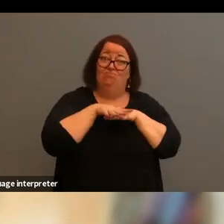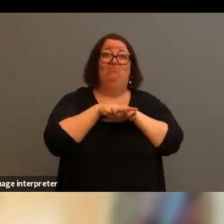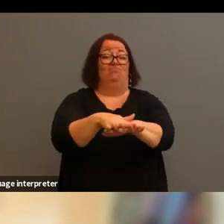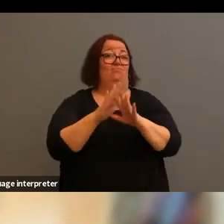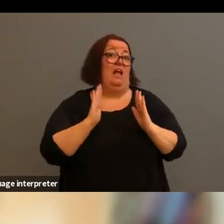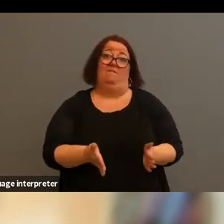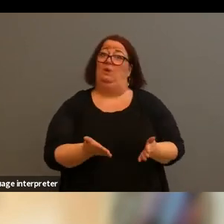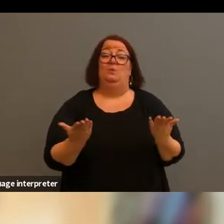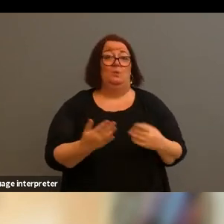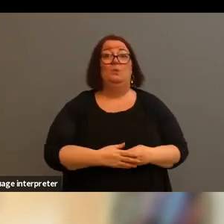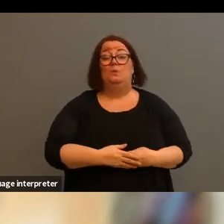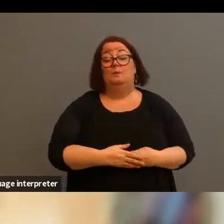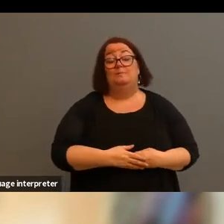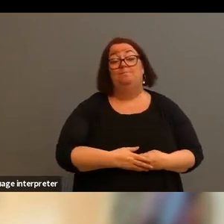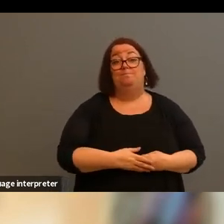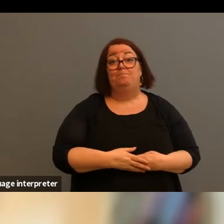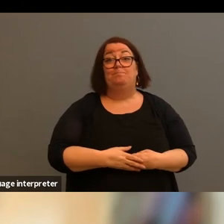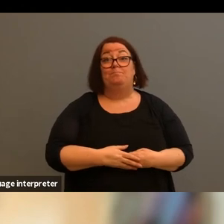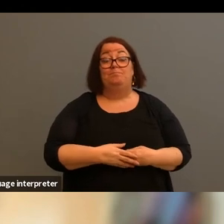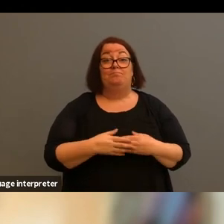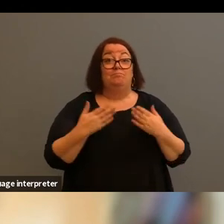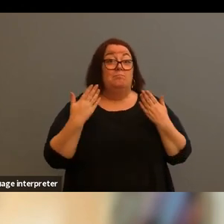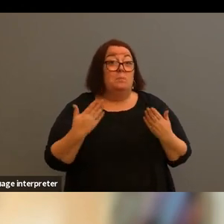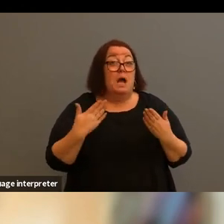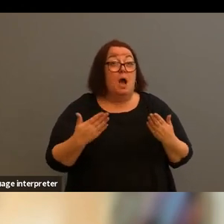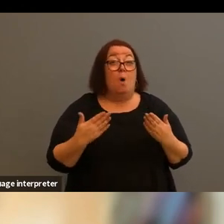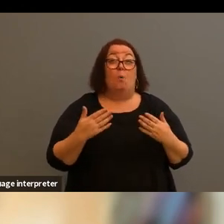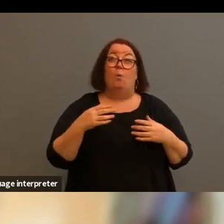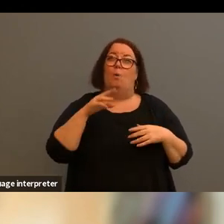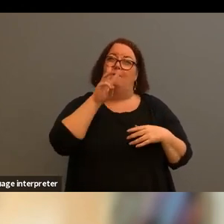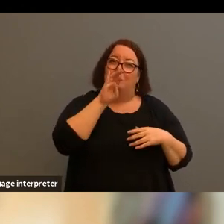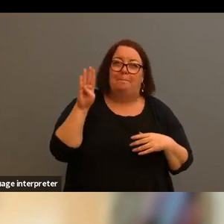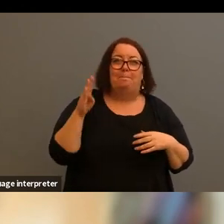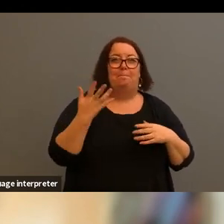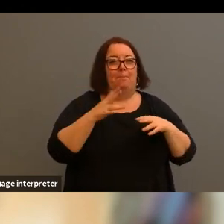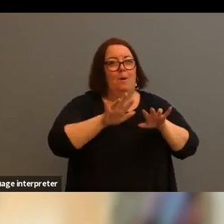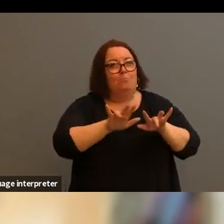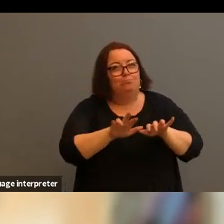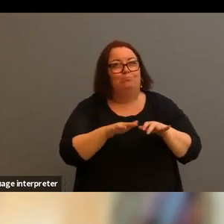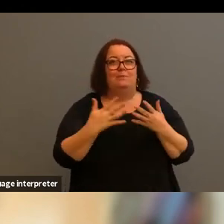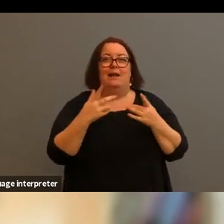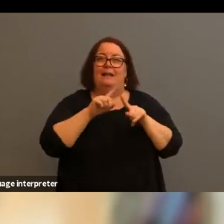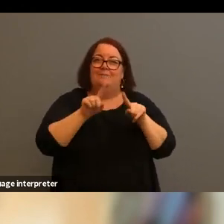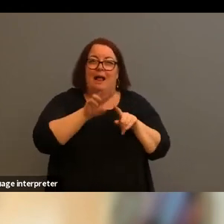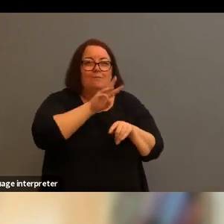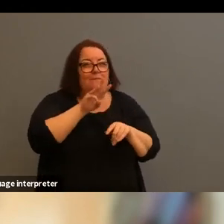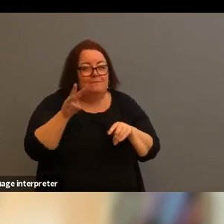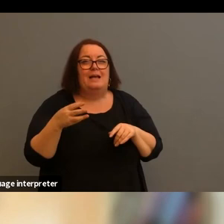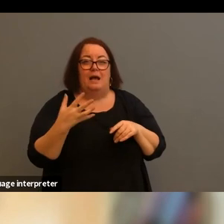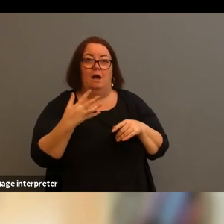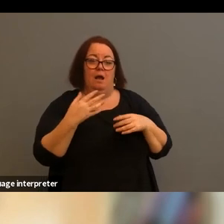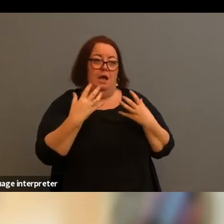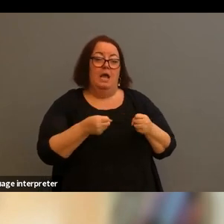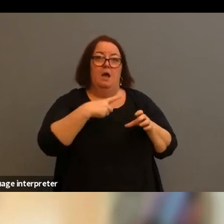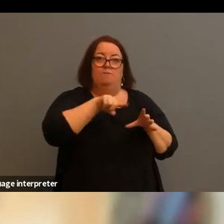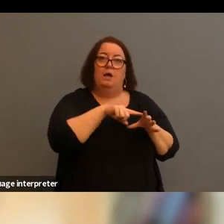within the web directive is key for also for a lot of other countries in the world. So thank you so much